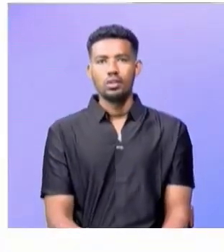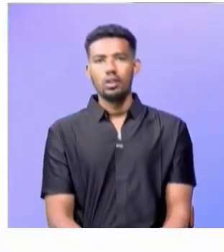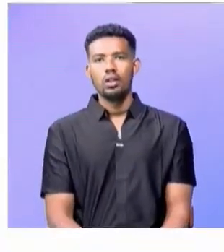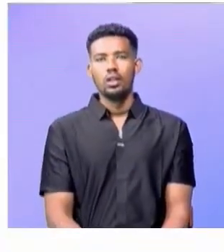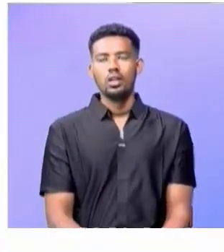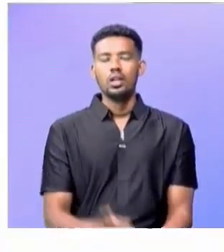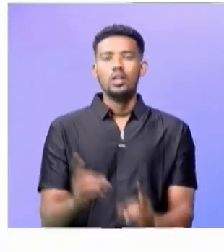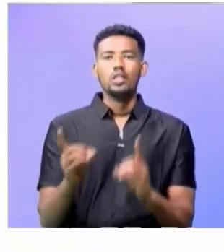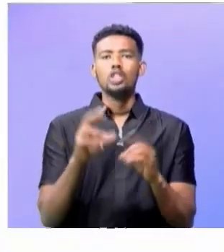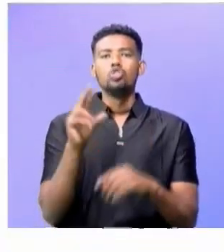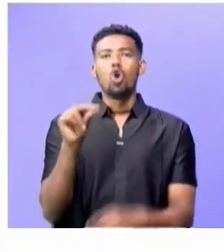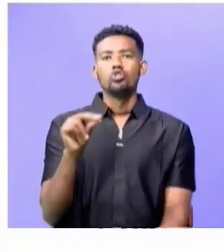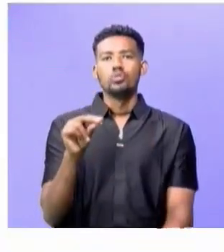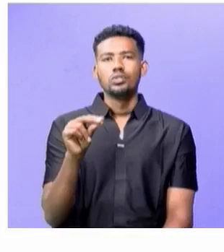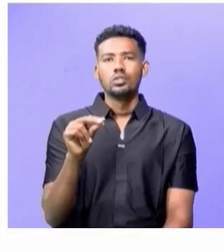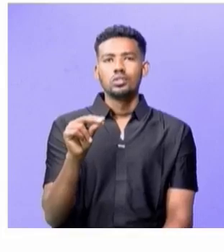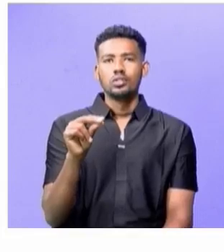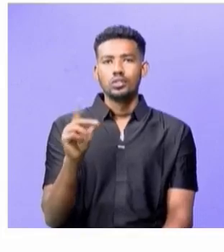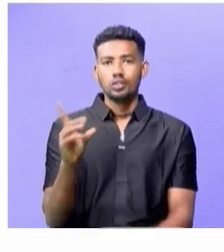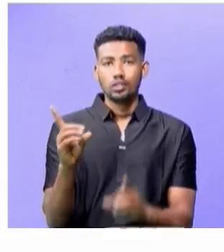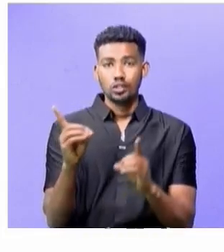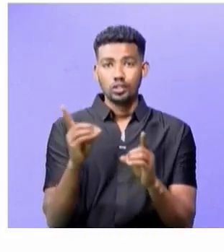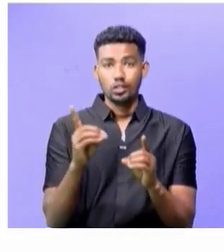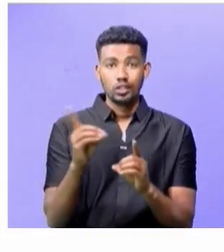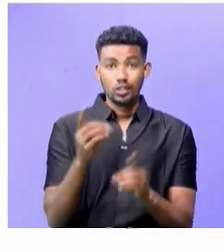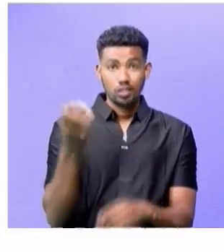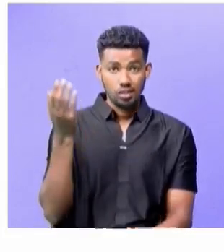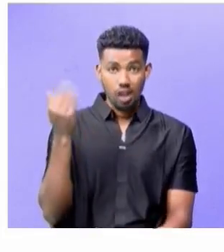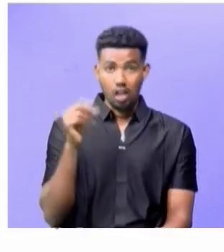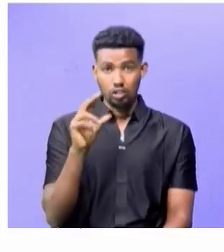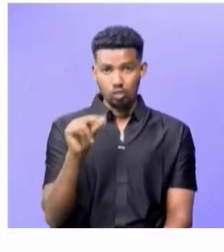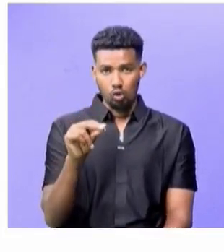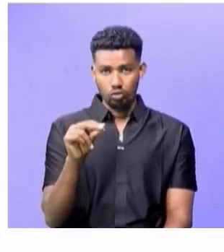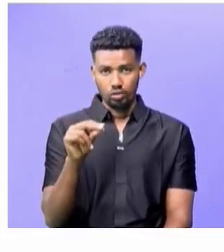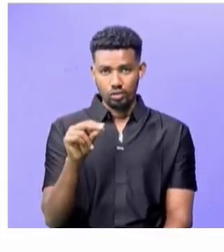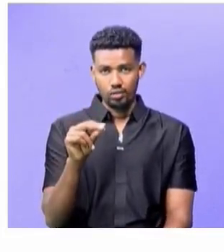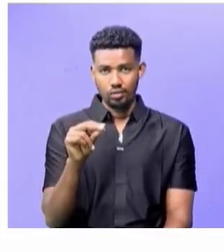Not. Here is when we make it short form of word.